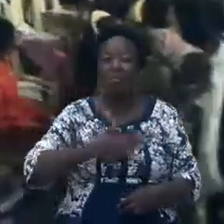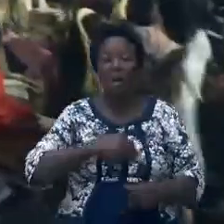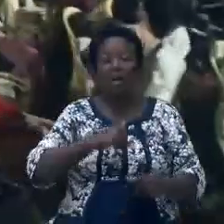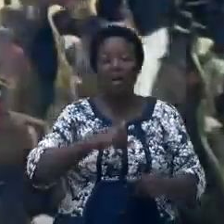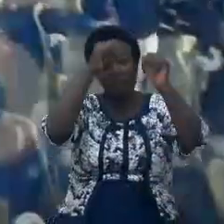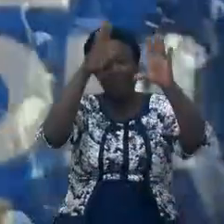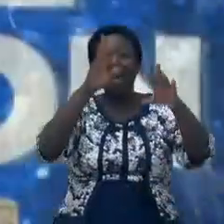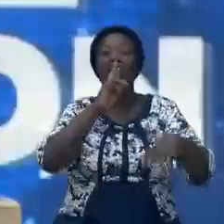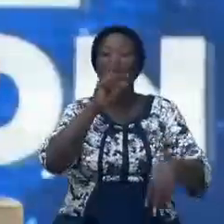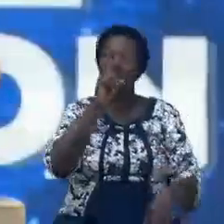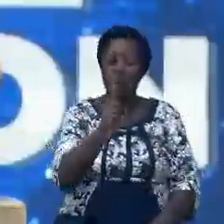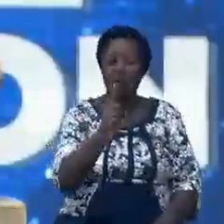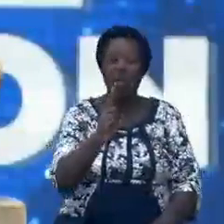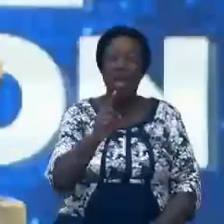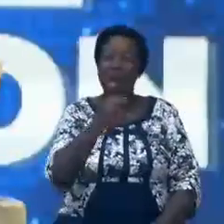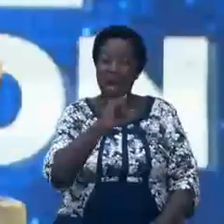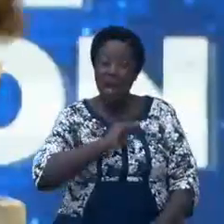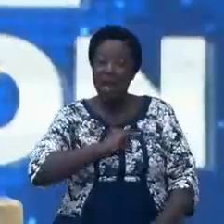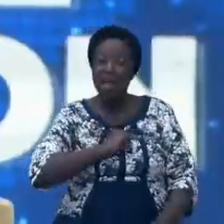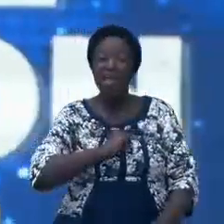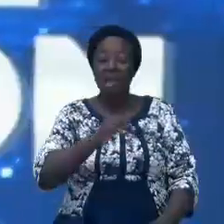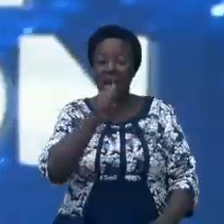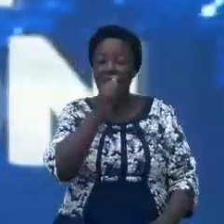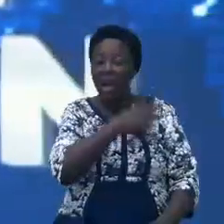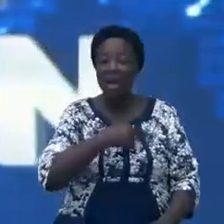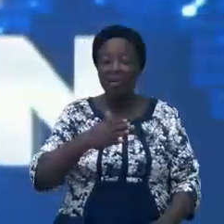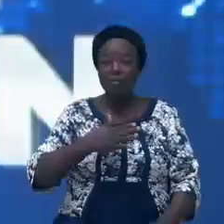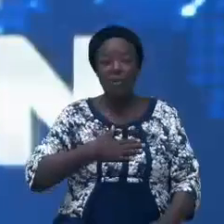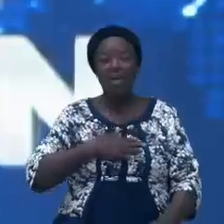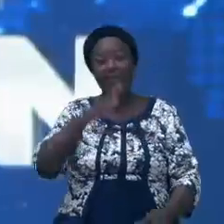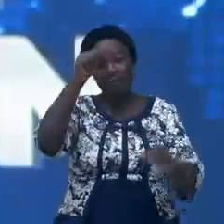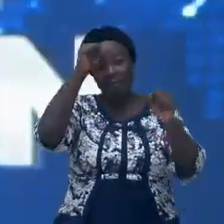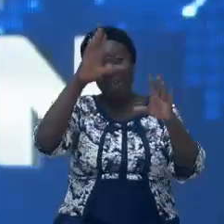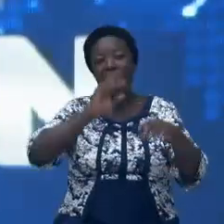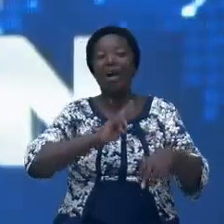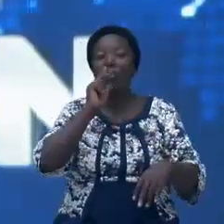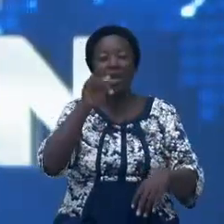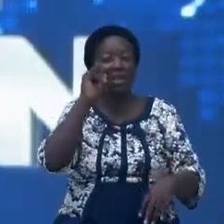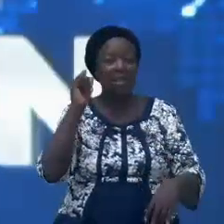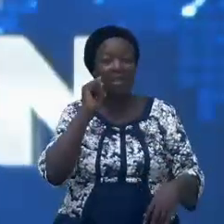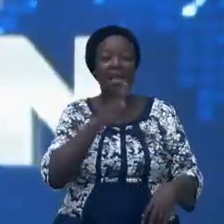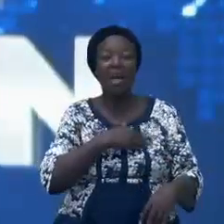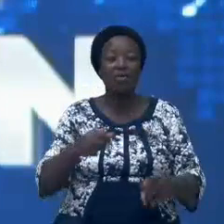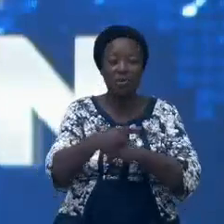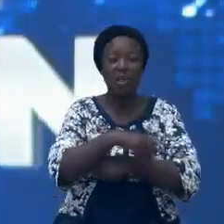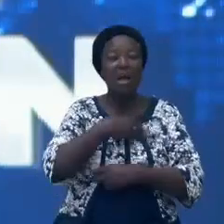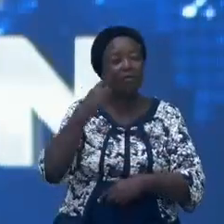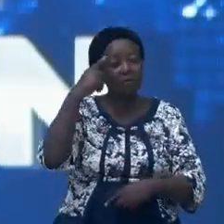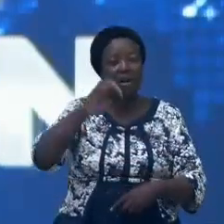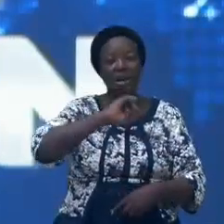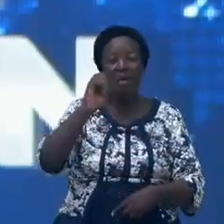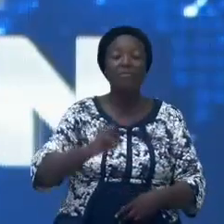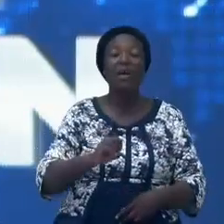him. I and my Father are one. Yesterday, I and my Father are one. Today, I and